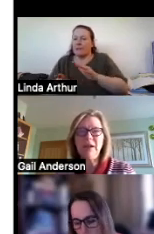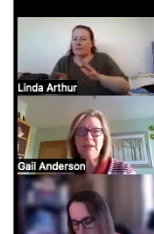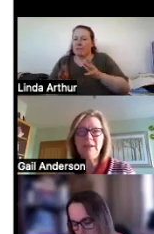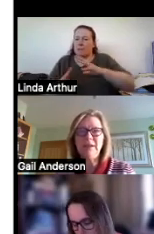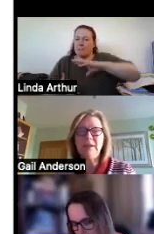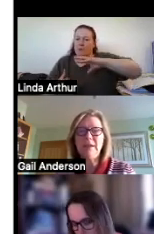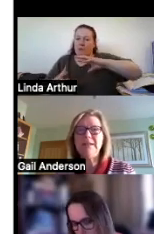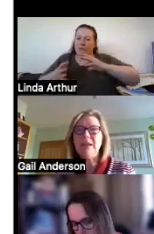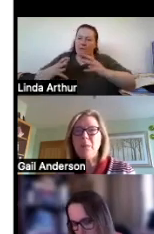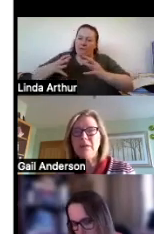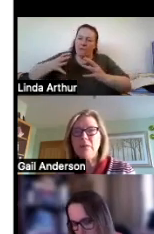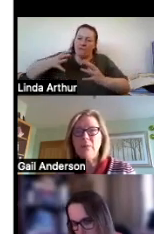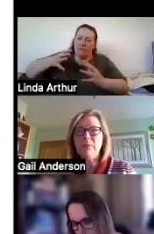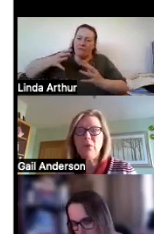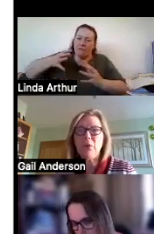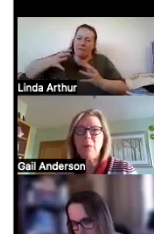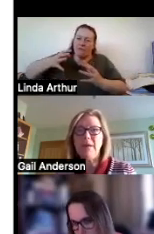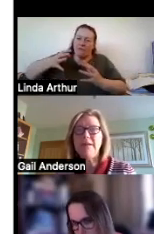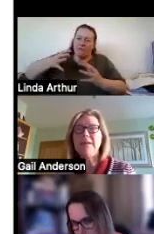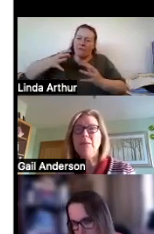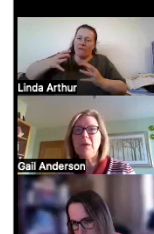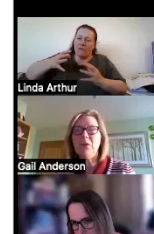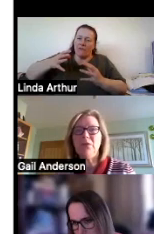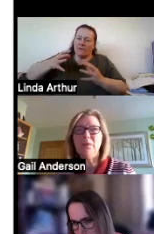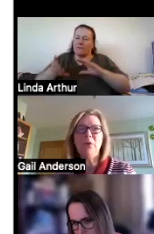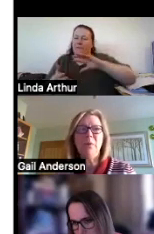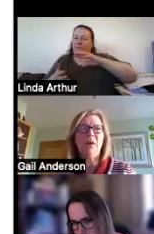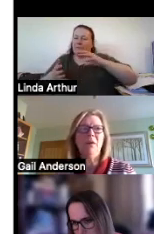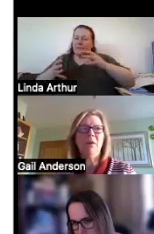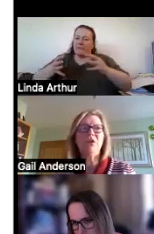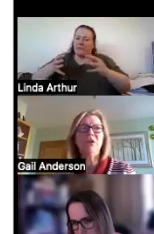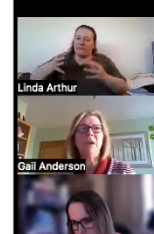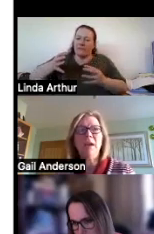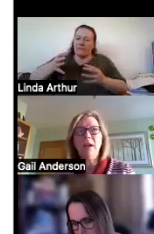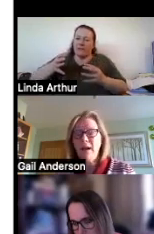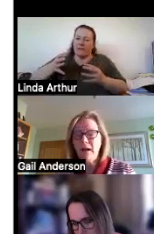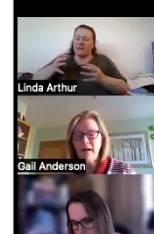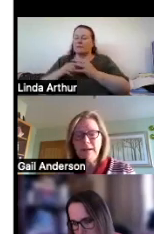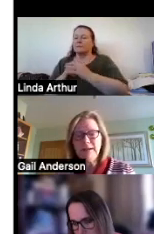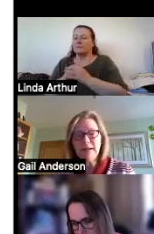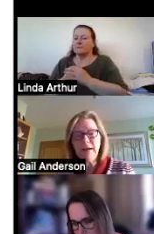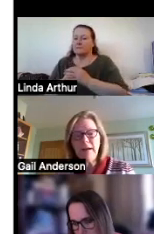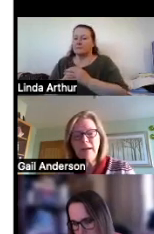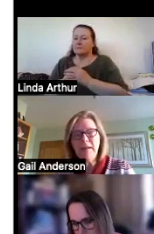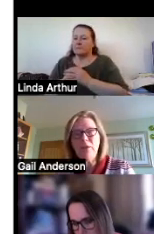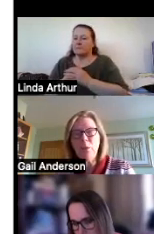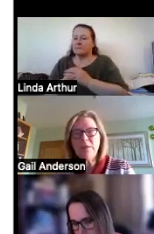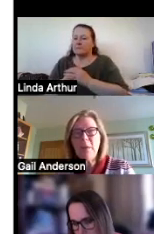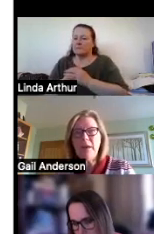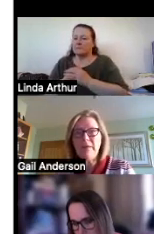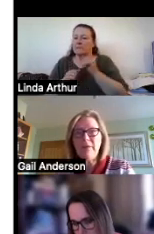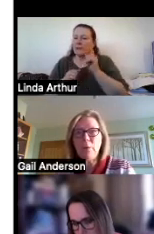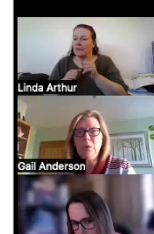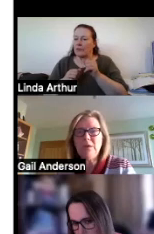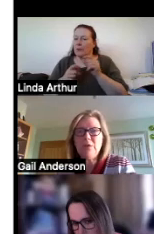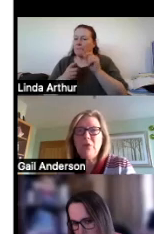position as it is escaping, as we would talk about it, escaping under the pubic arch. And those